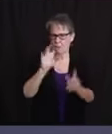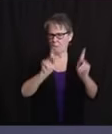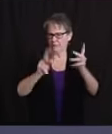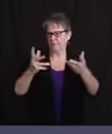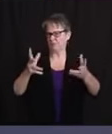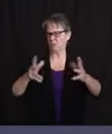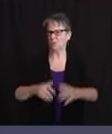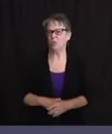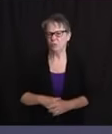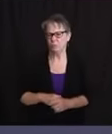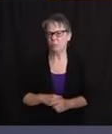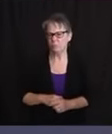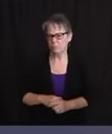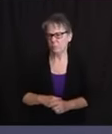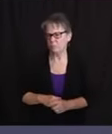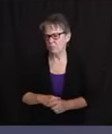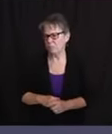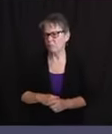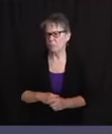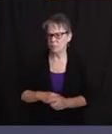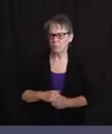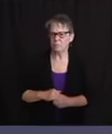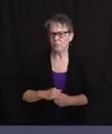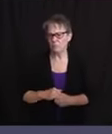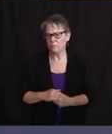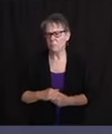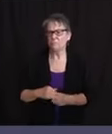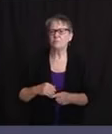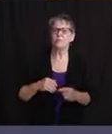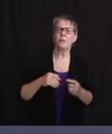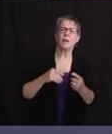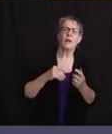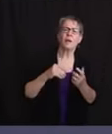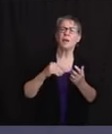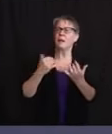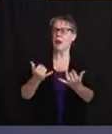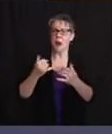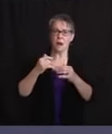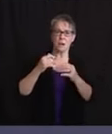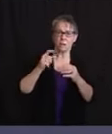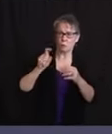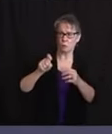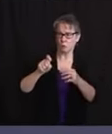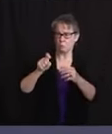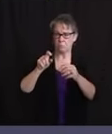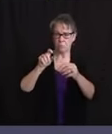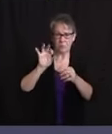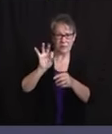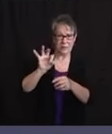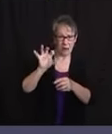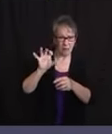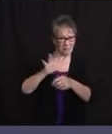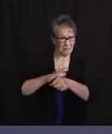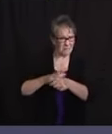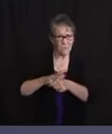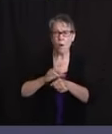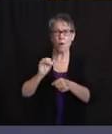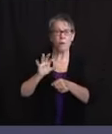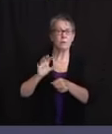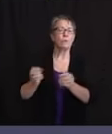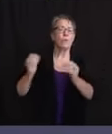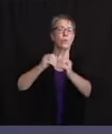up or scale down staffing levels on a given time frame. We anticipate 20 to 30 contact tracers